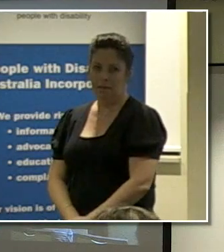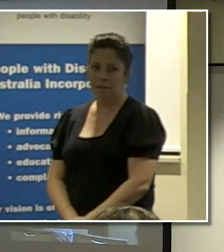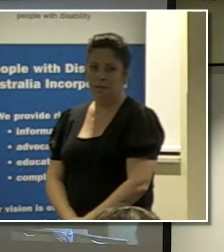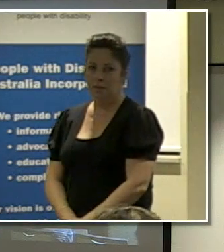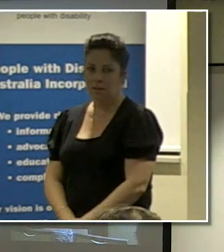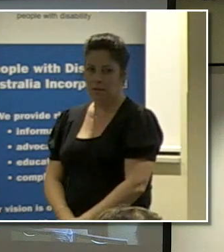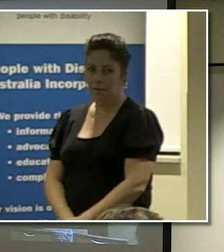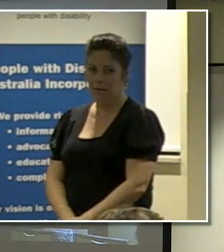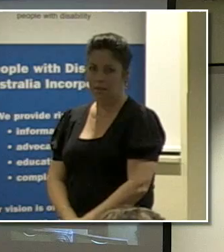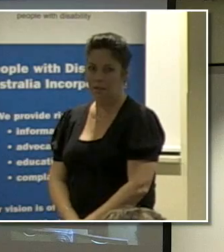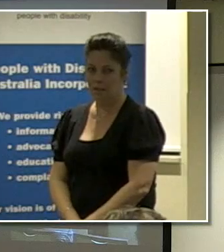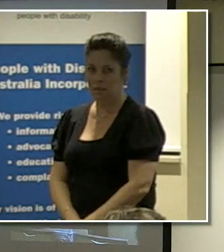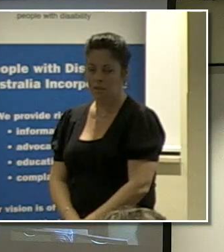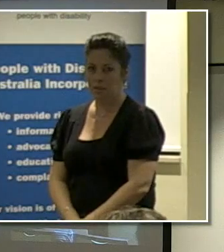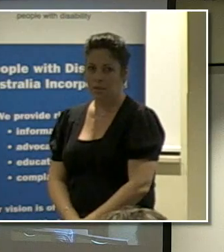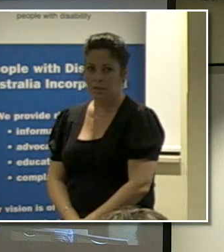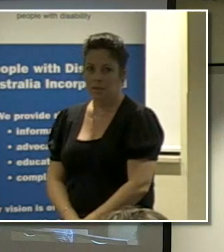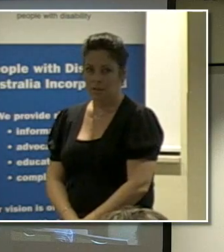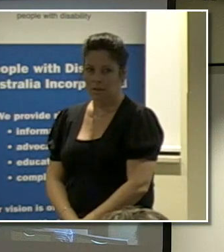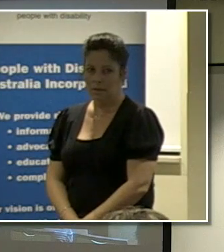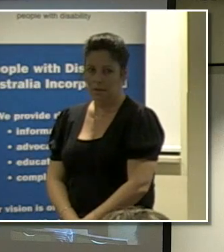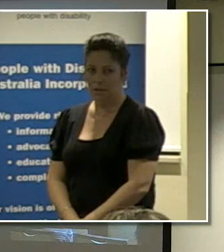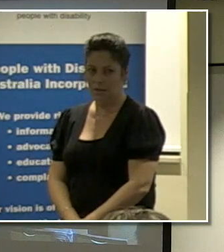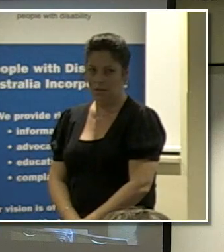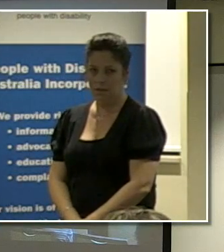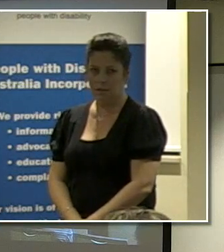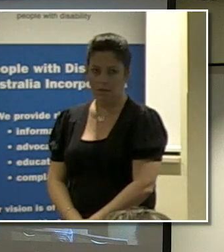makes with the